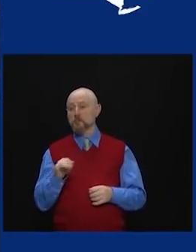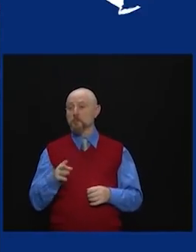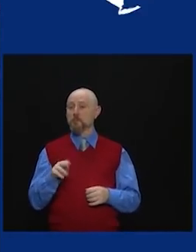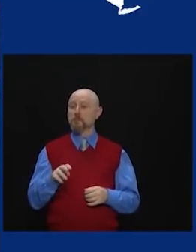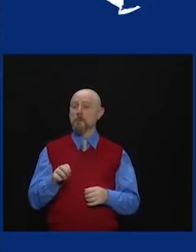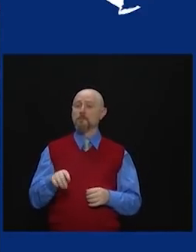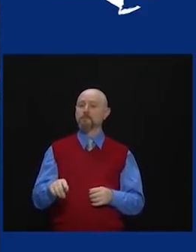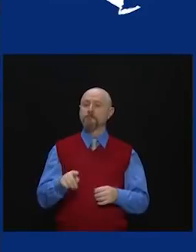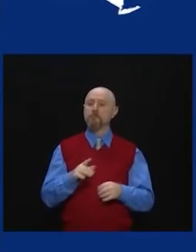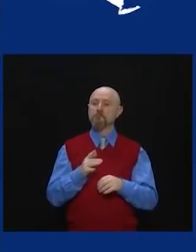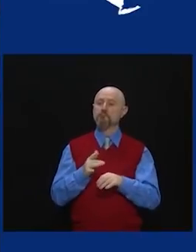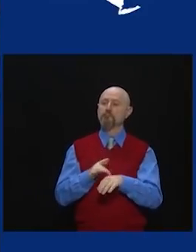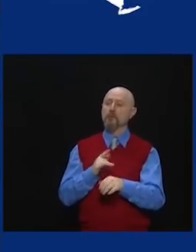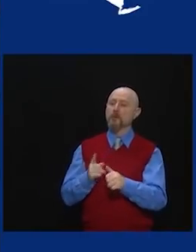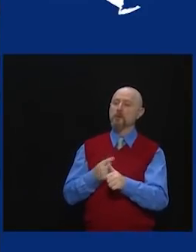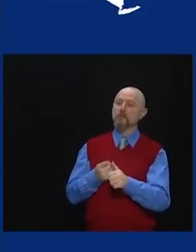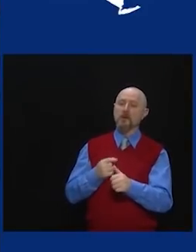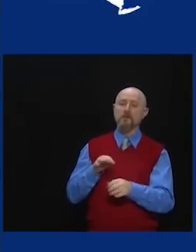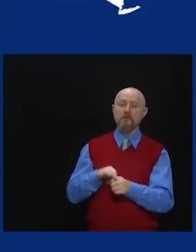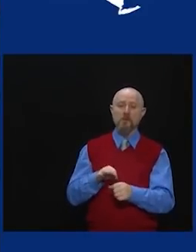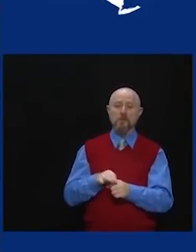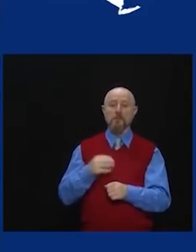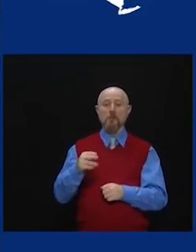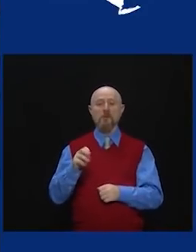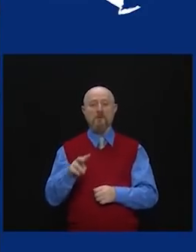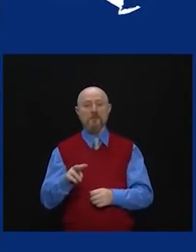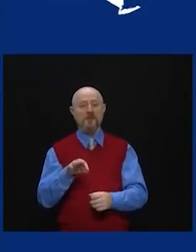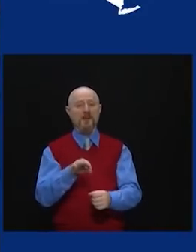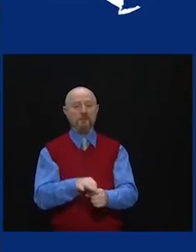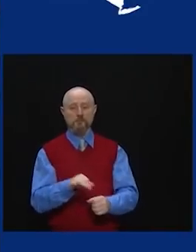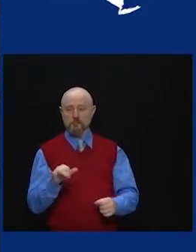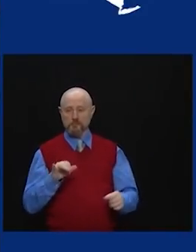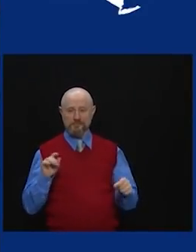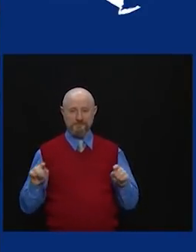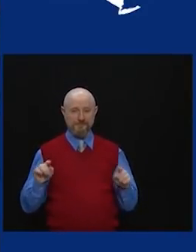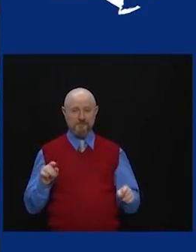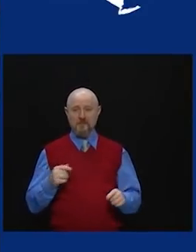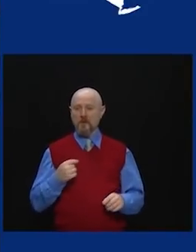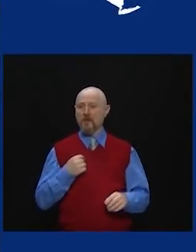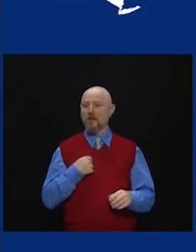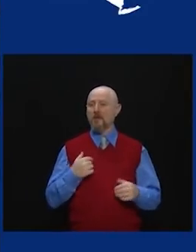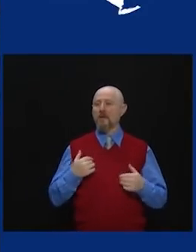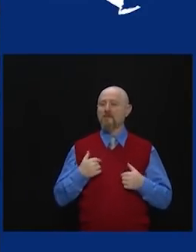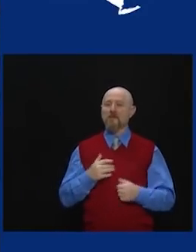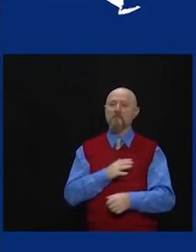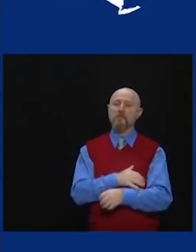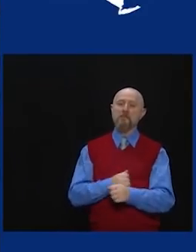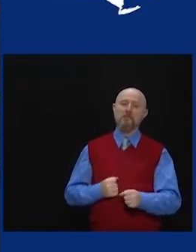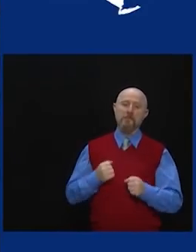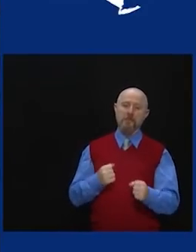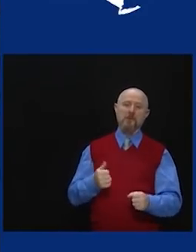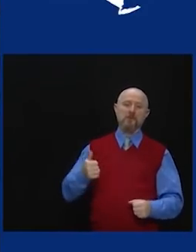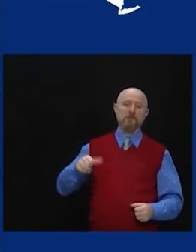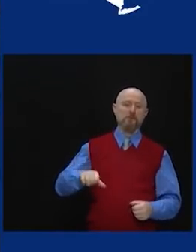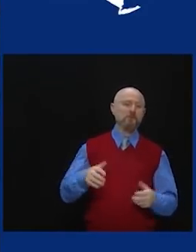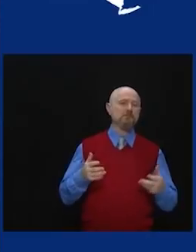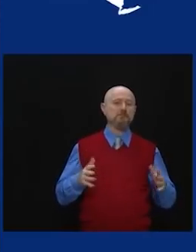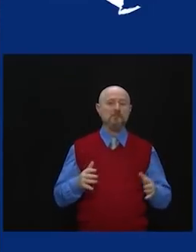November election. So that's the process I'm looking at right now. I only have veto power in the whole process, unlike what it was a decade ago.